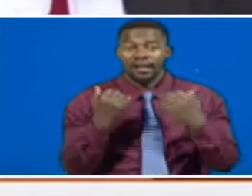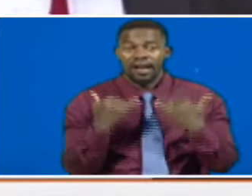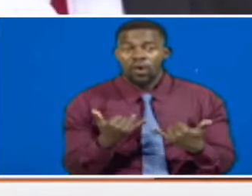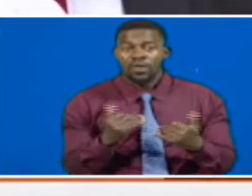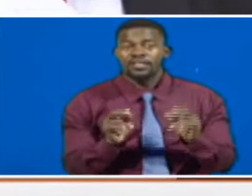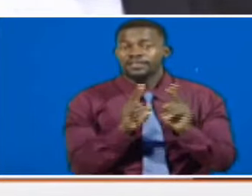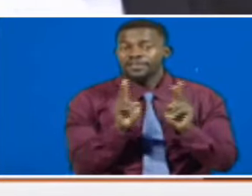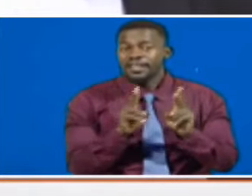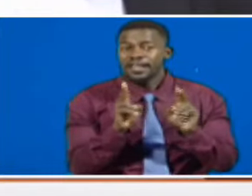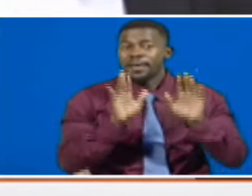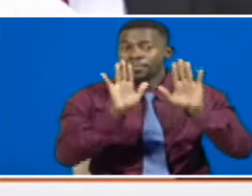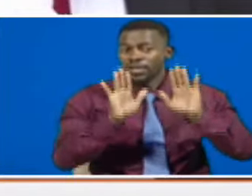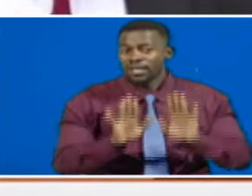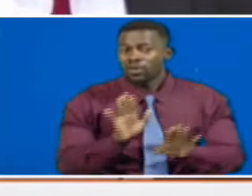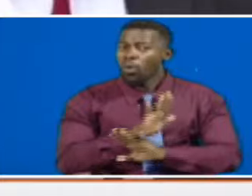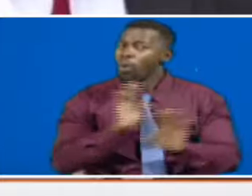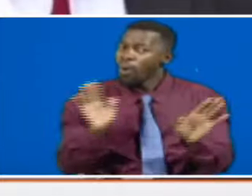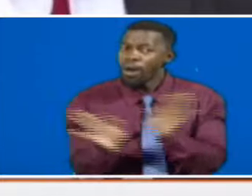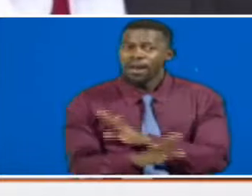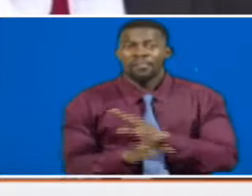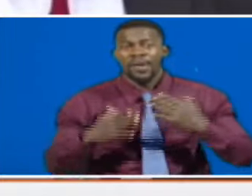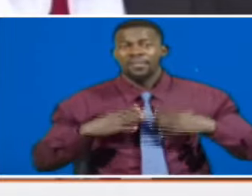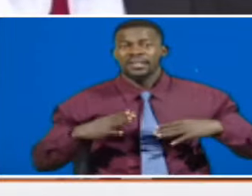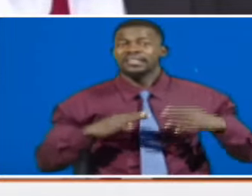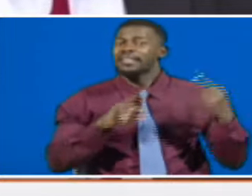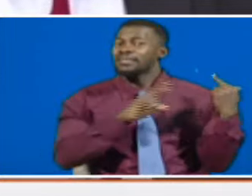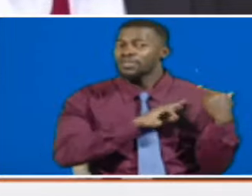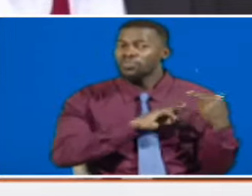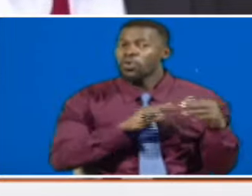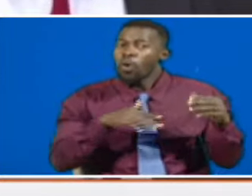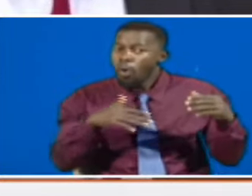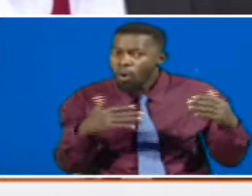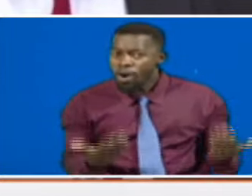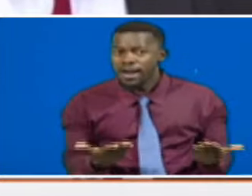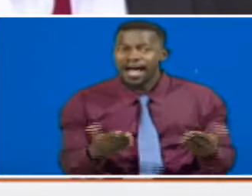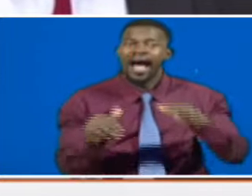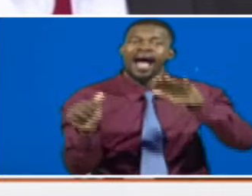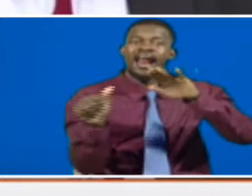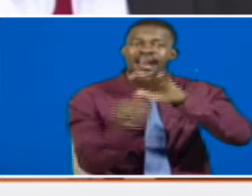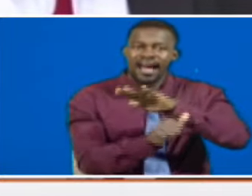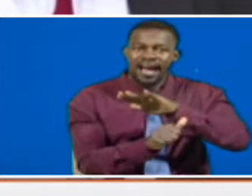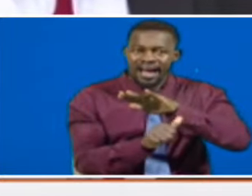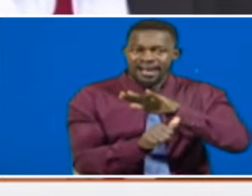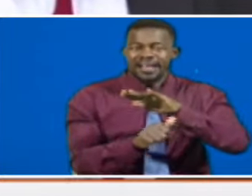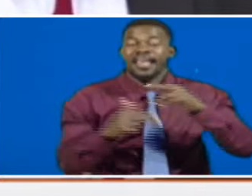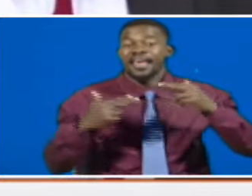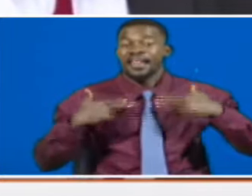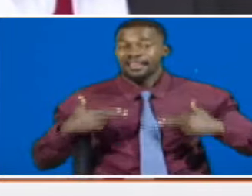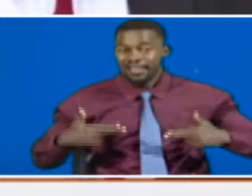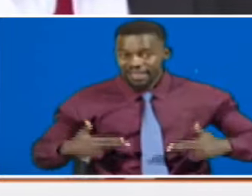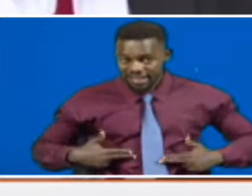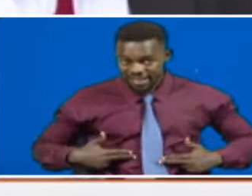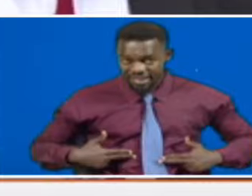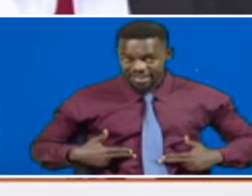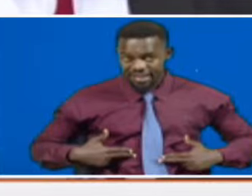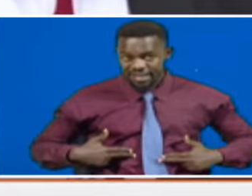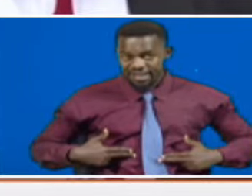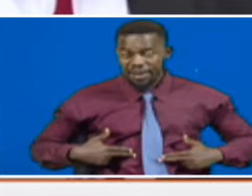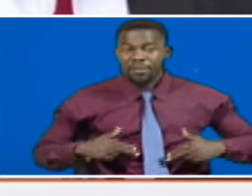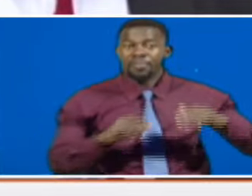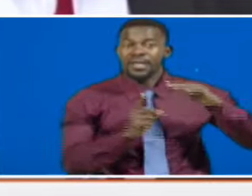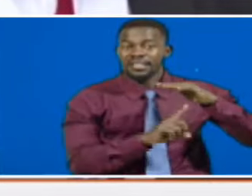all stakeholders to recognize the gravity of the situation and demonstrate a